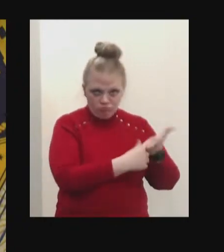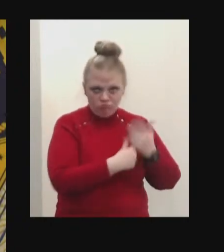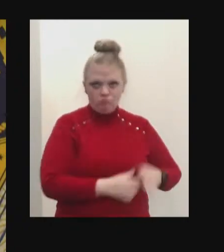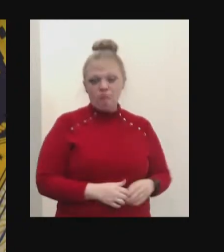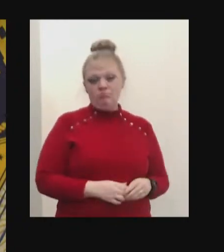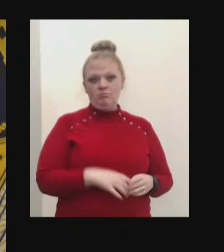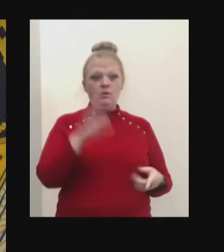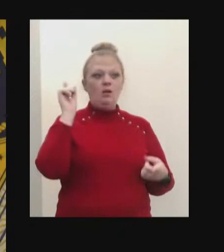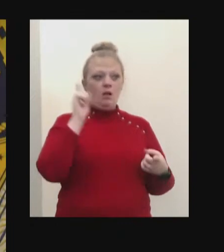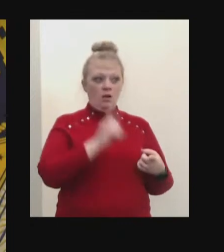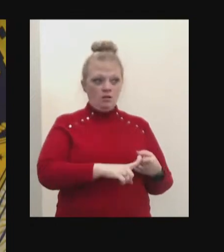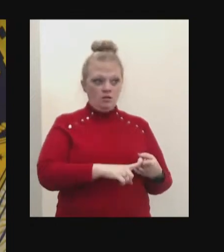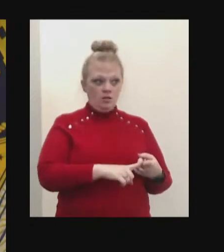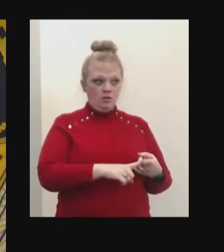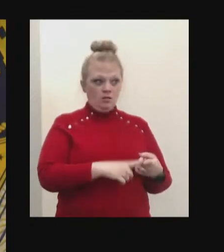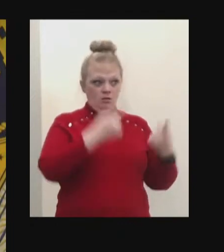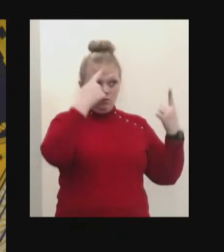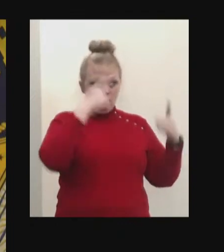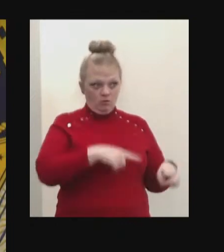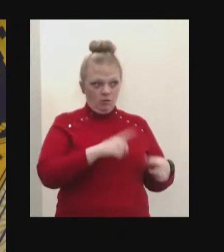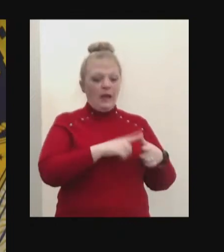we get a deal done, and then we'll announce it then.